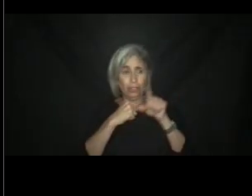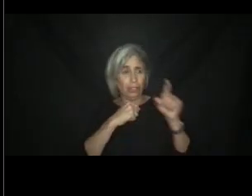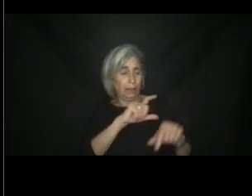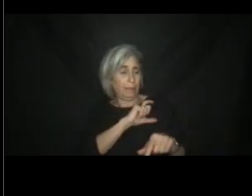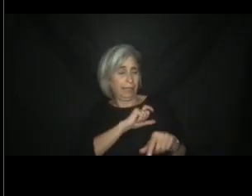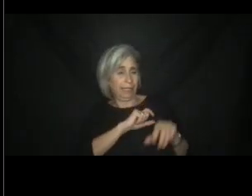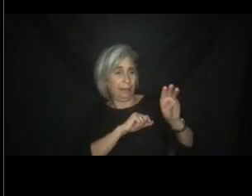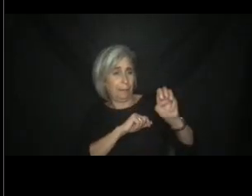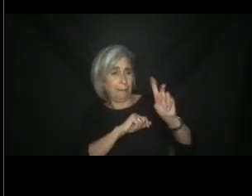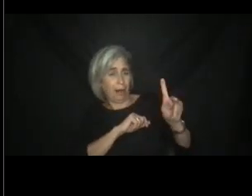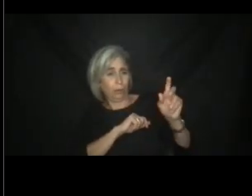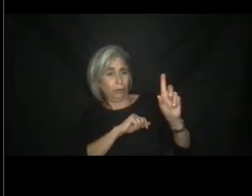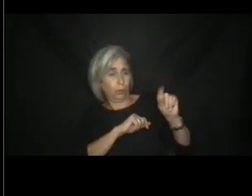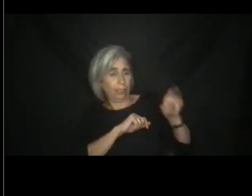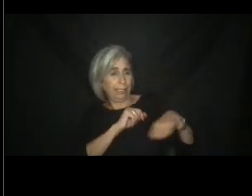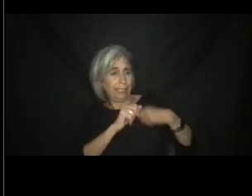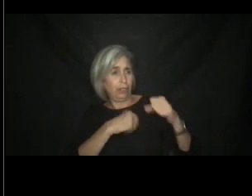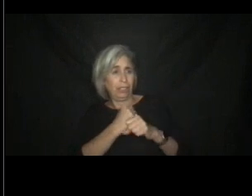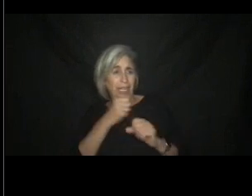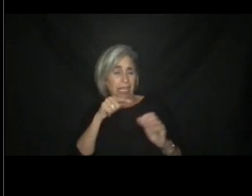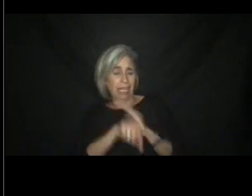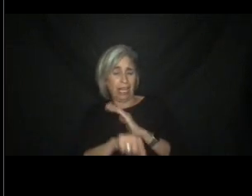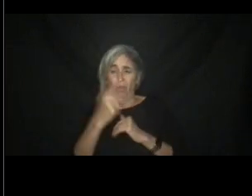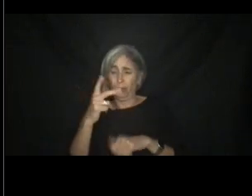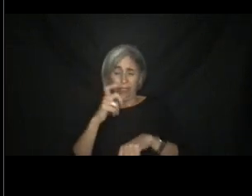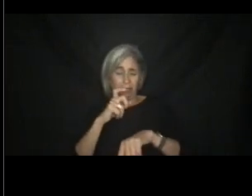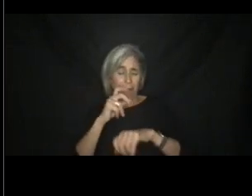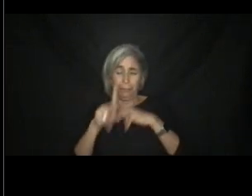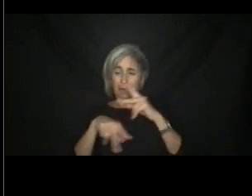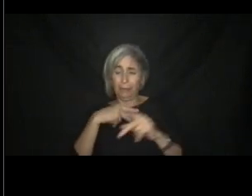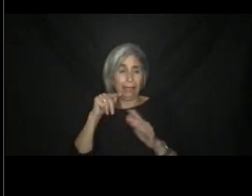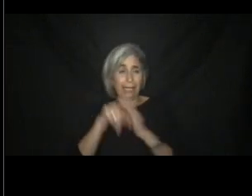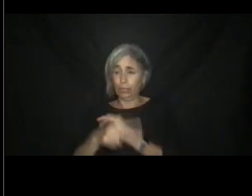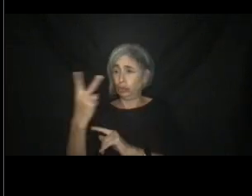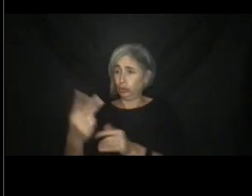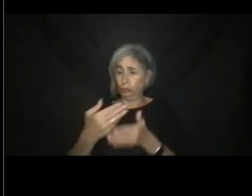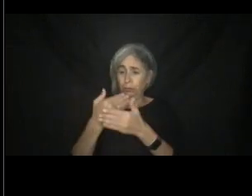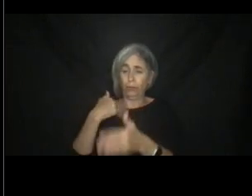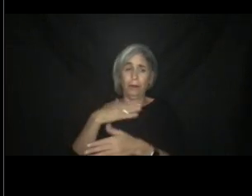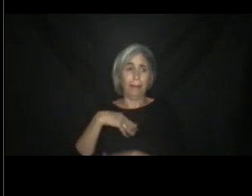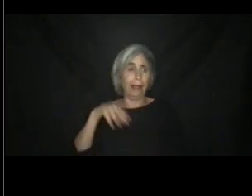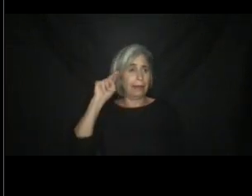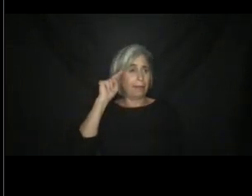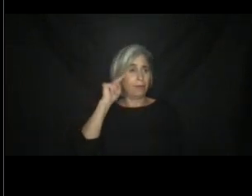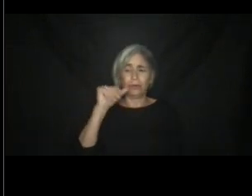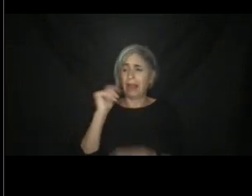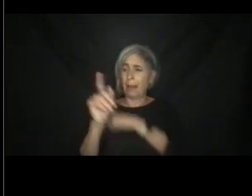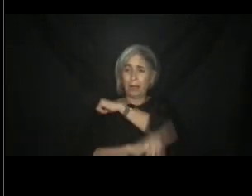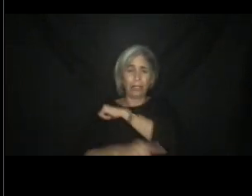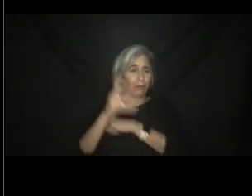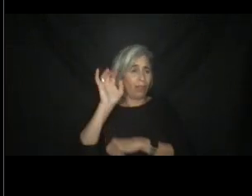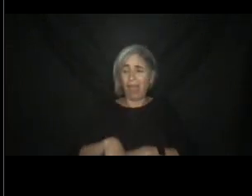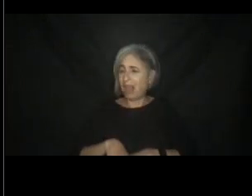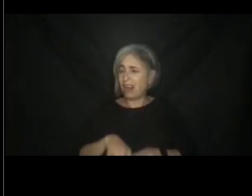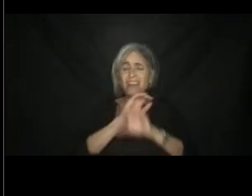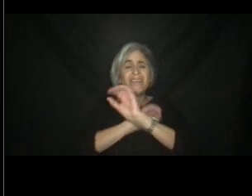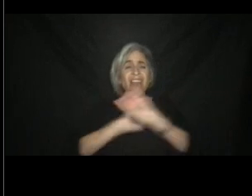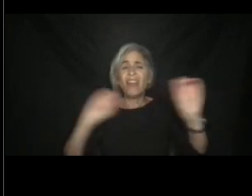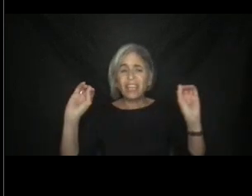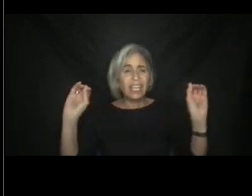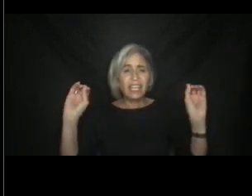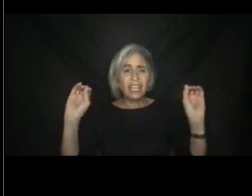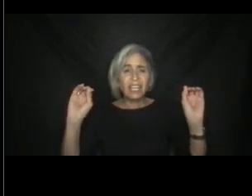years. Mark killed 3 people. He wasn't reprimanded for, he killed 2 people prior to my nephew. He wasn't reprimanded for it. Nothing. Desk